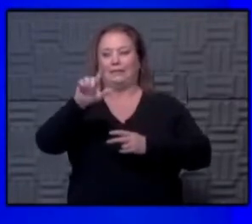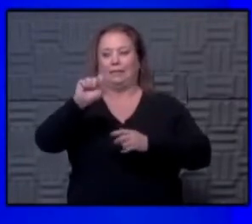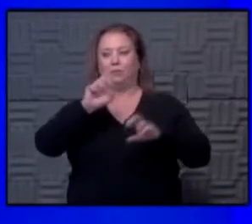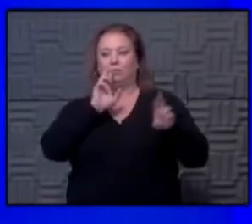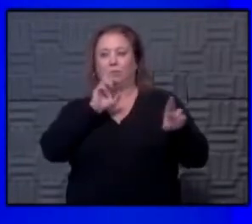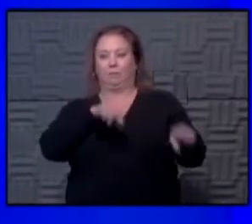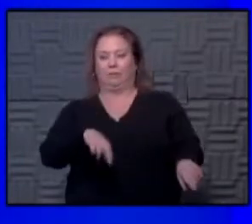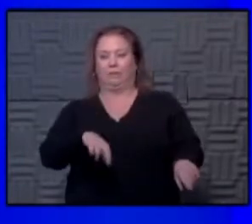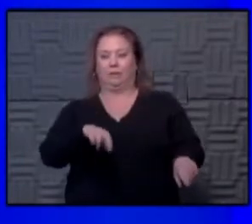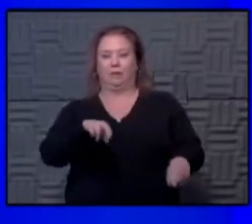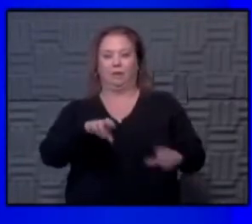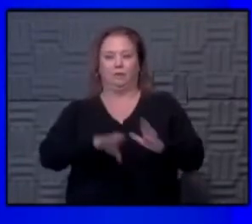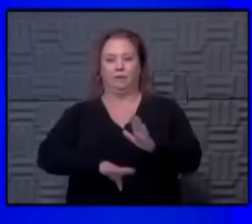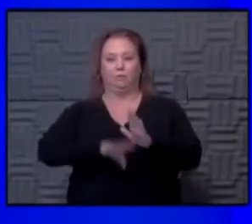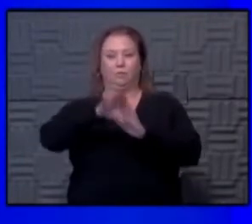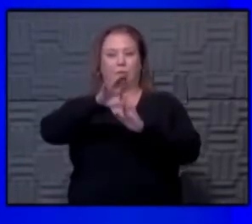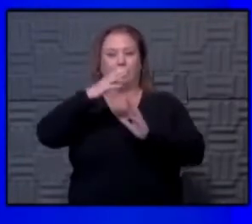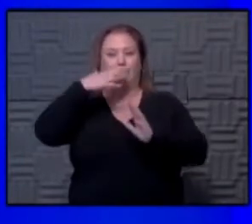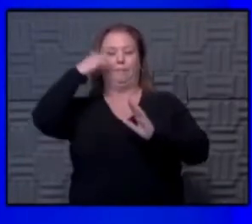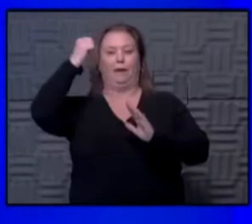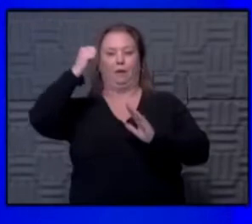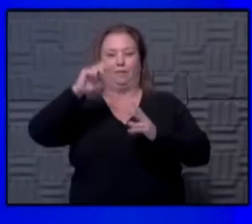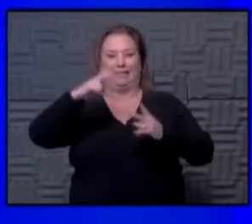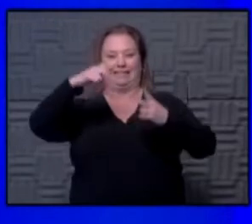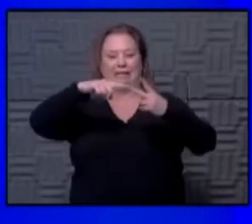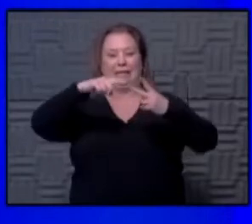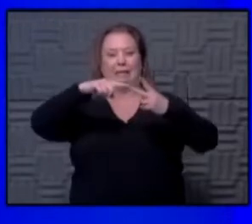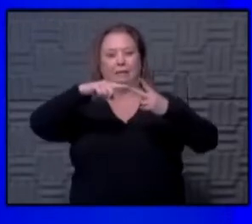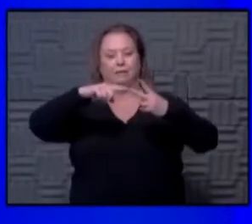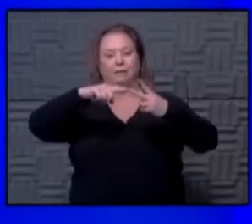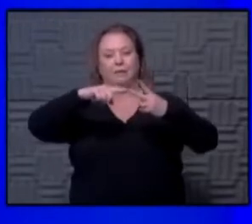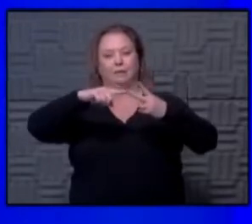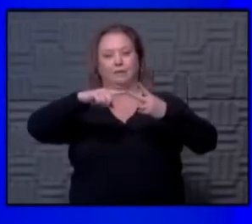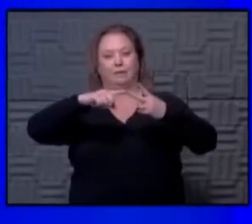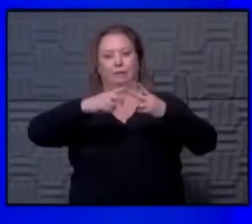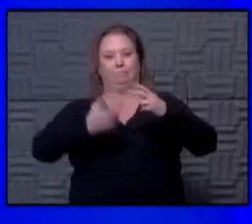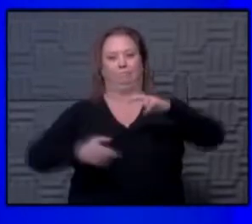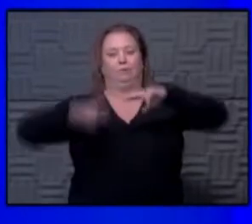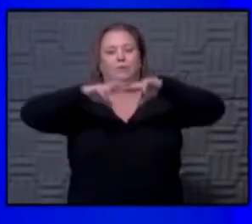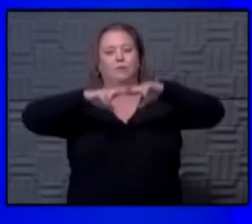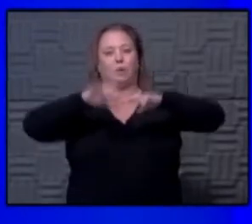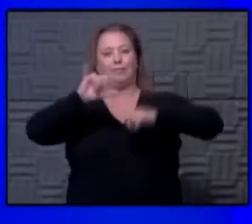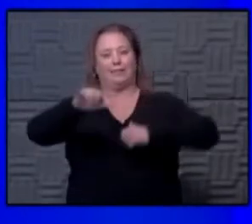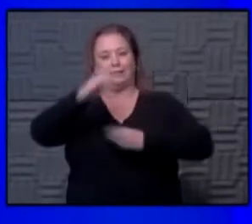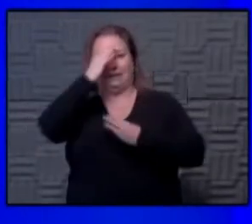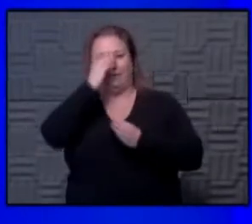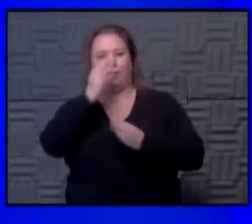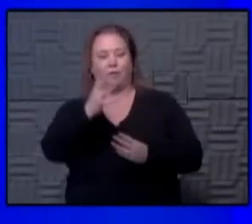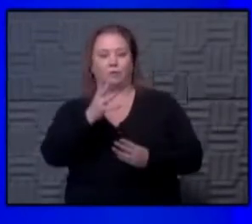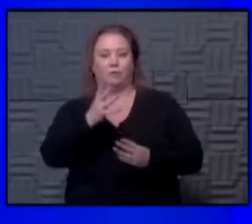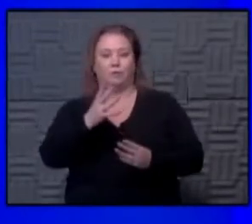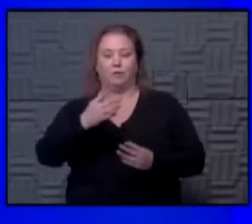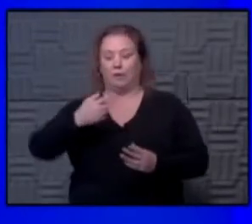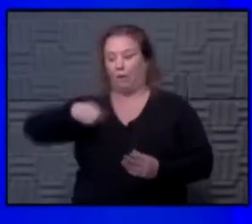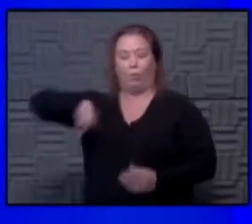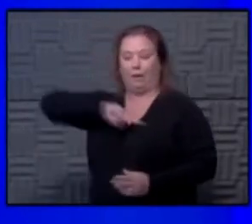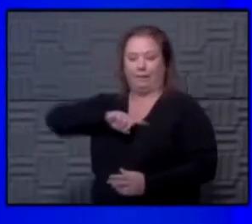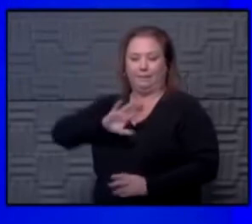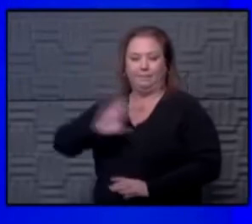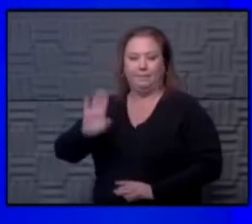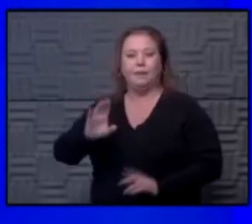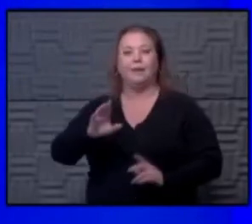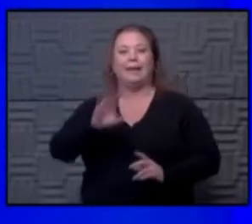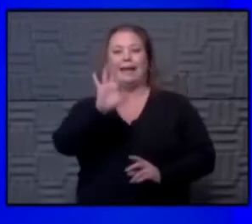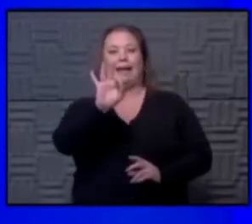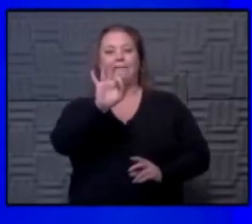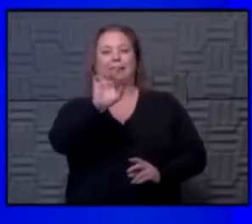responses really are boosted in a lot better after that second dose. So it's based on what we have the information, not what but what